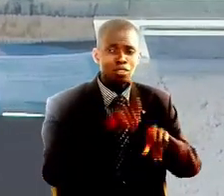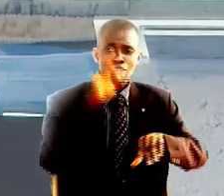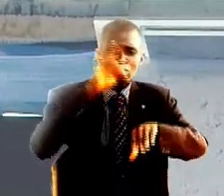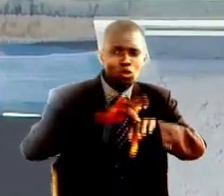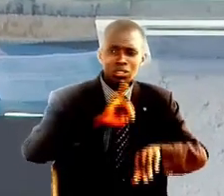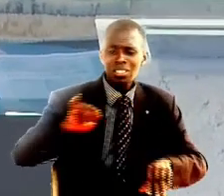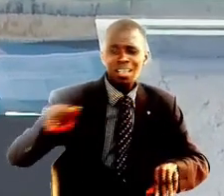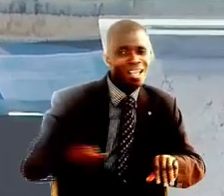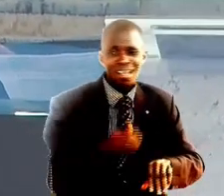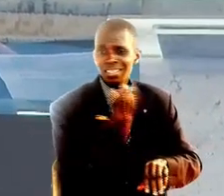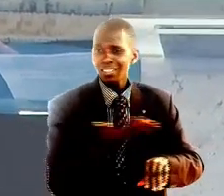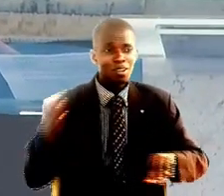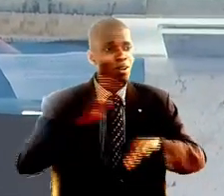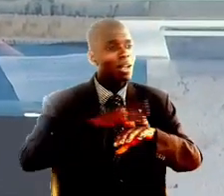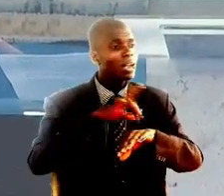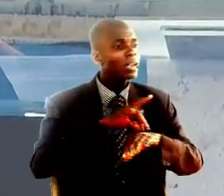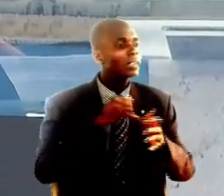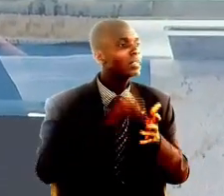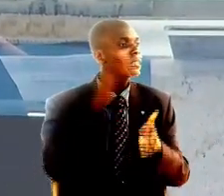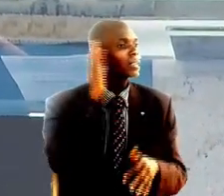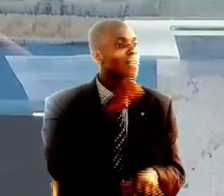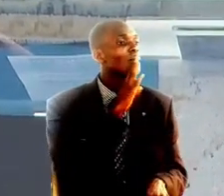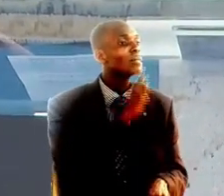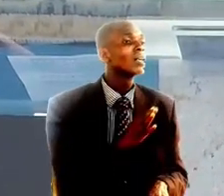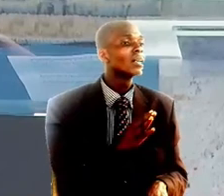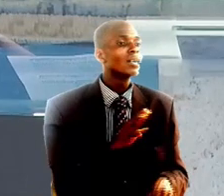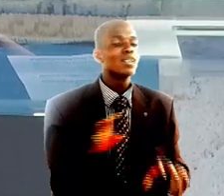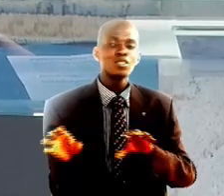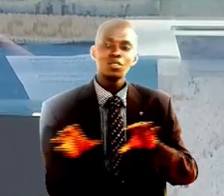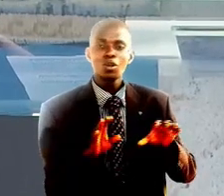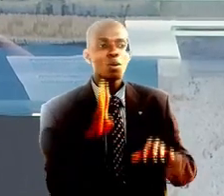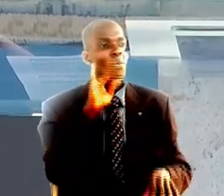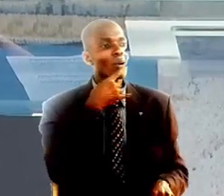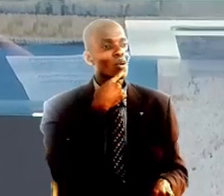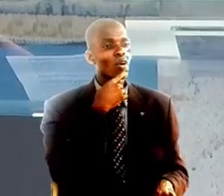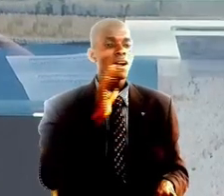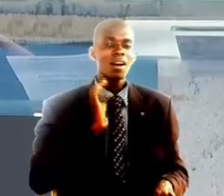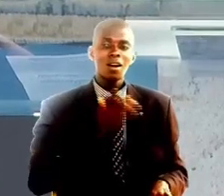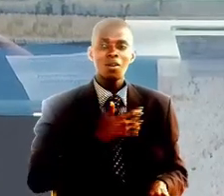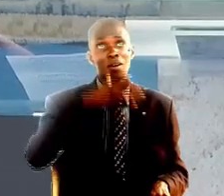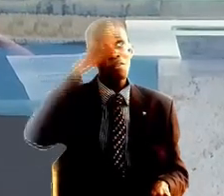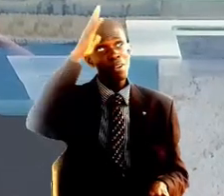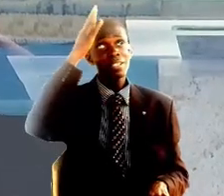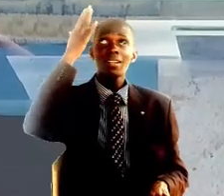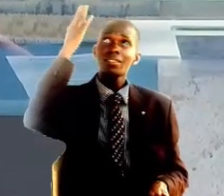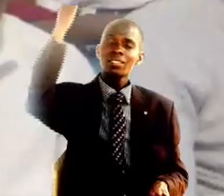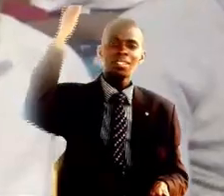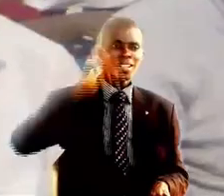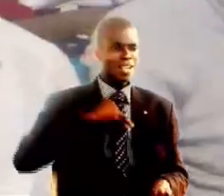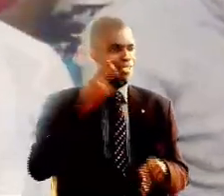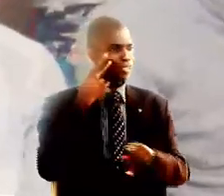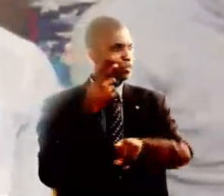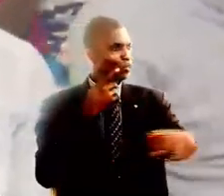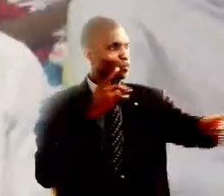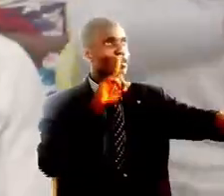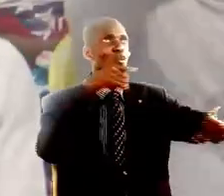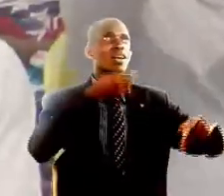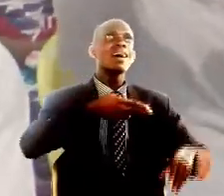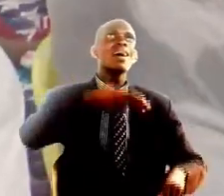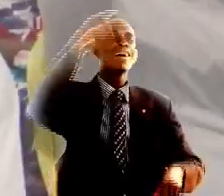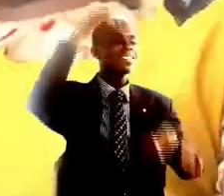earth, it shall be done by our Father who is in heaven. I see you lifted up.